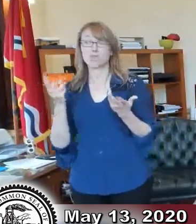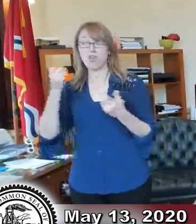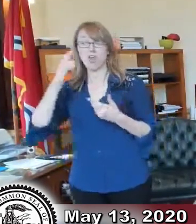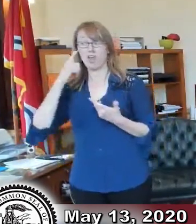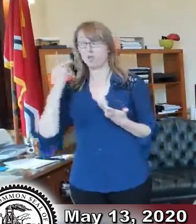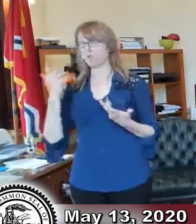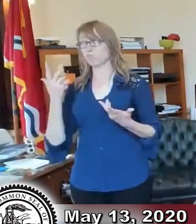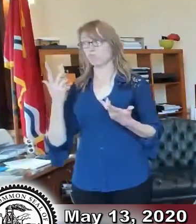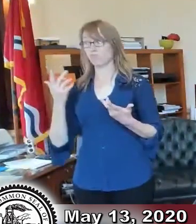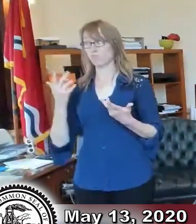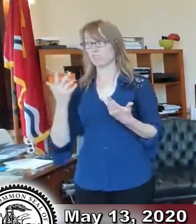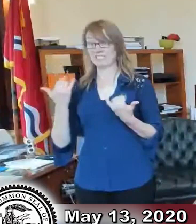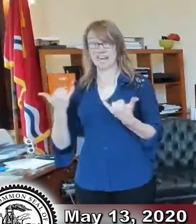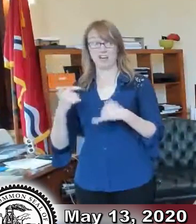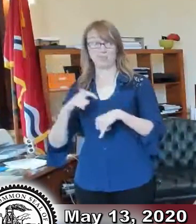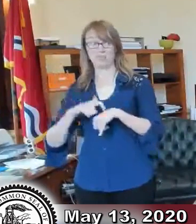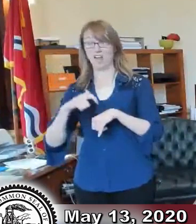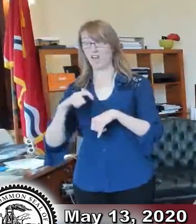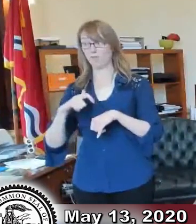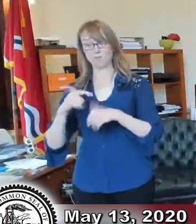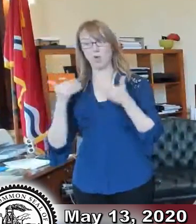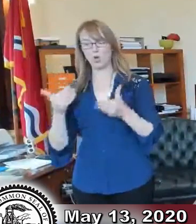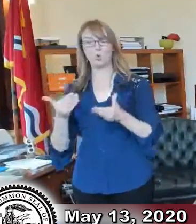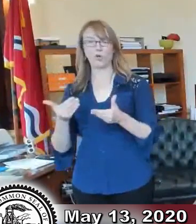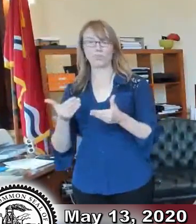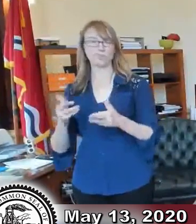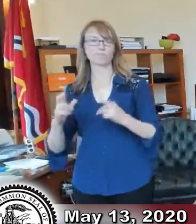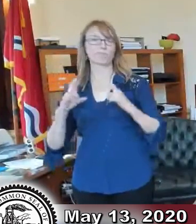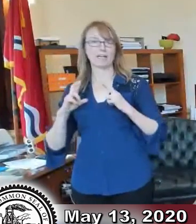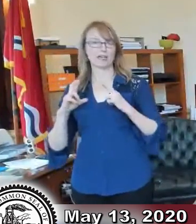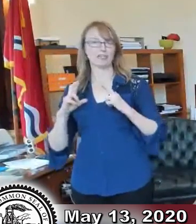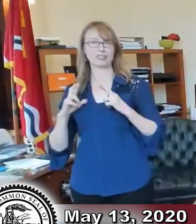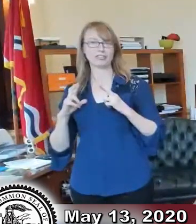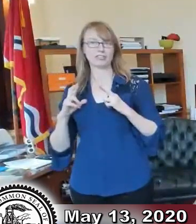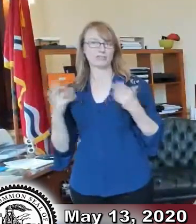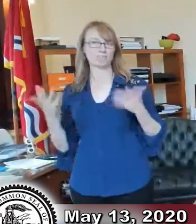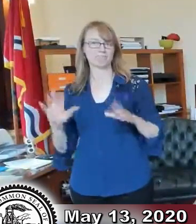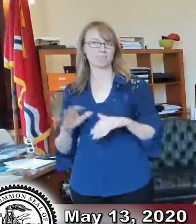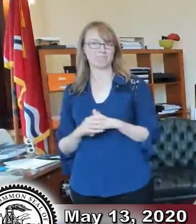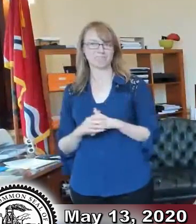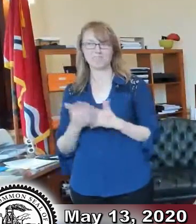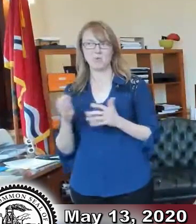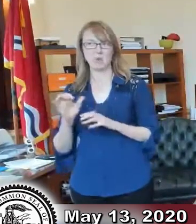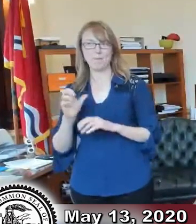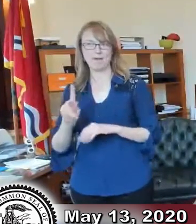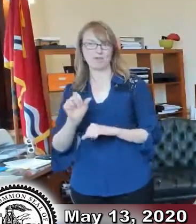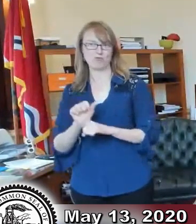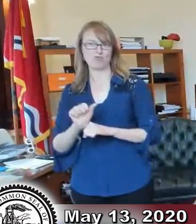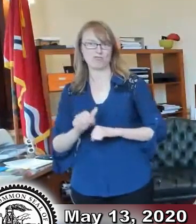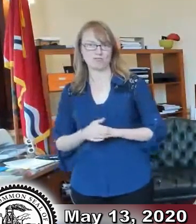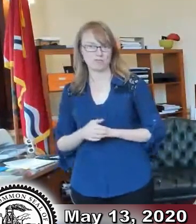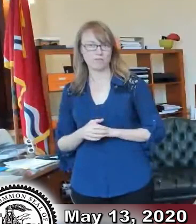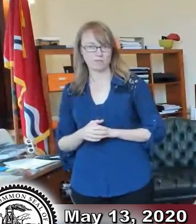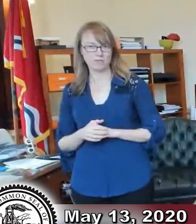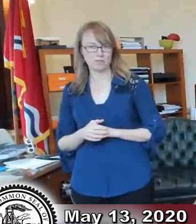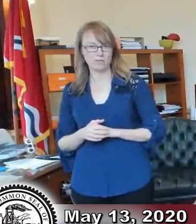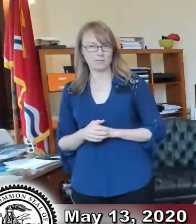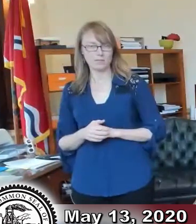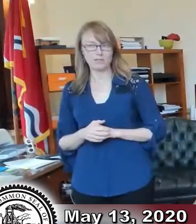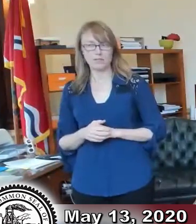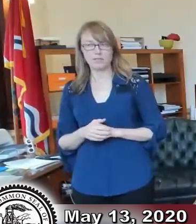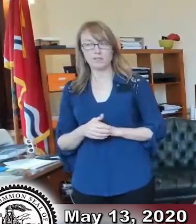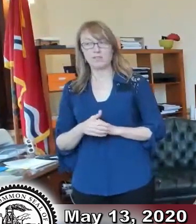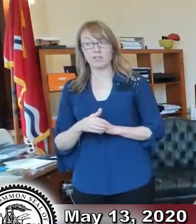retire, and they said, now would be a good time. They don't want to come back to work. That's a trouble for a difficult